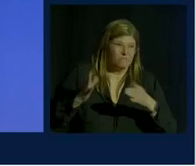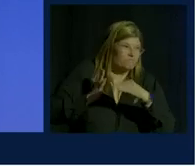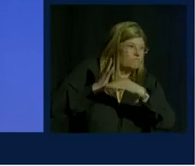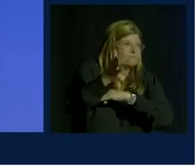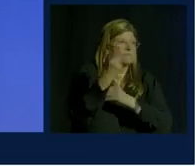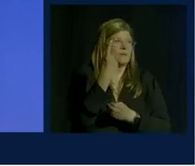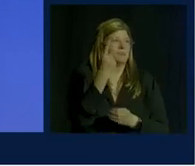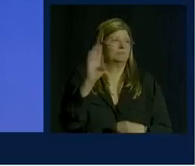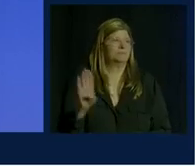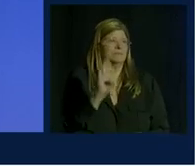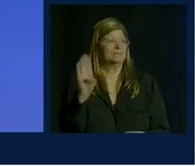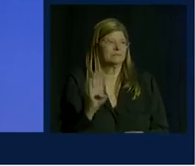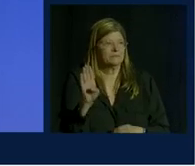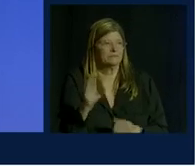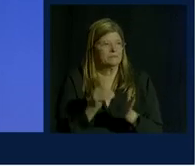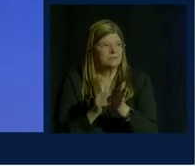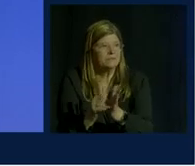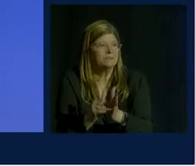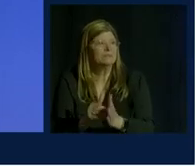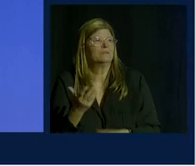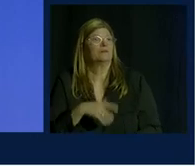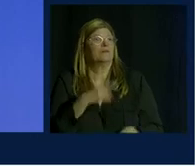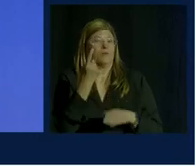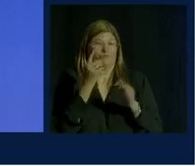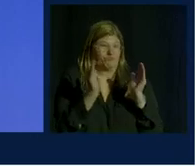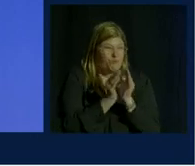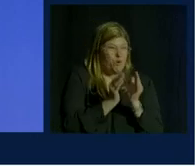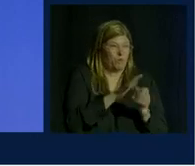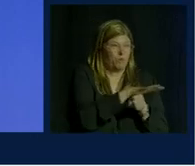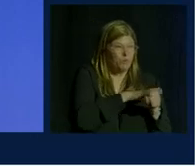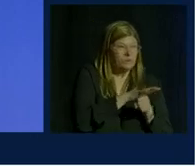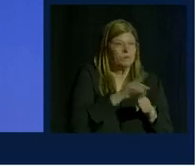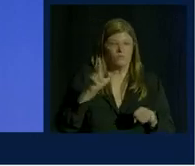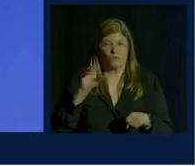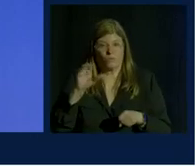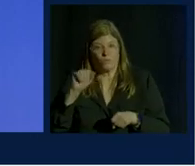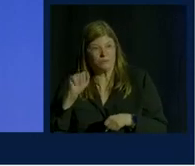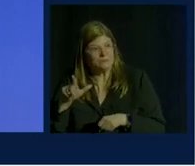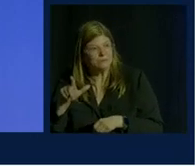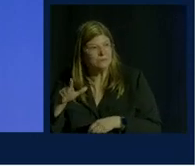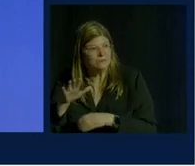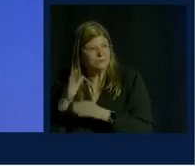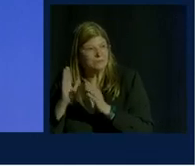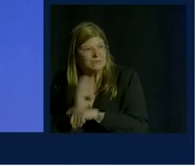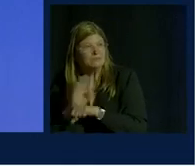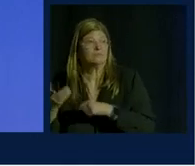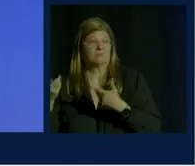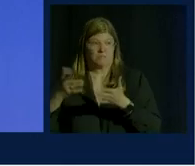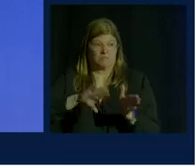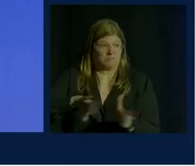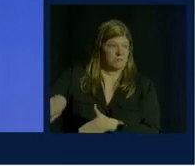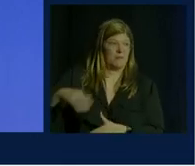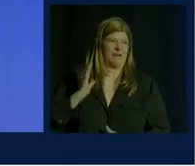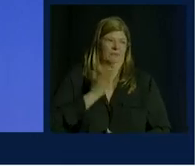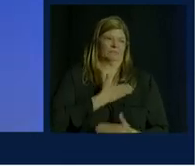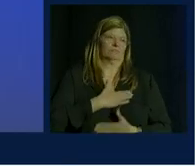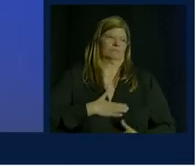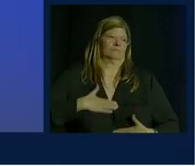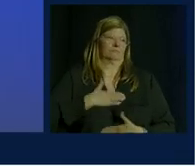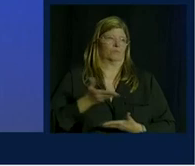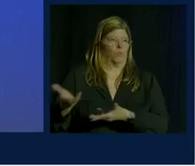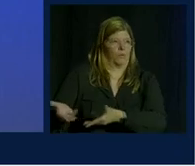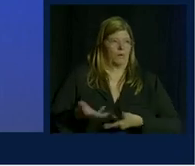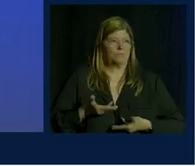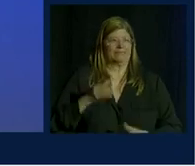of spending over $1 billion with small and local businesses. So without further